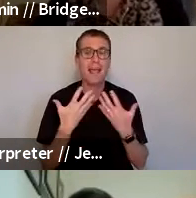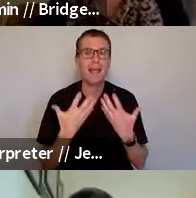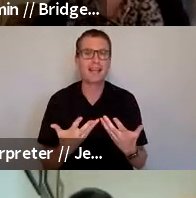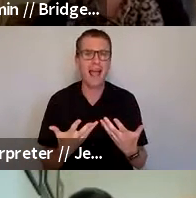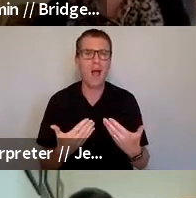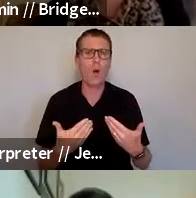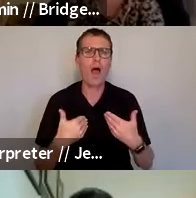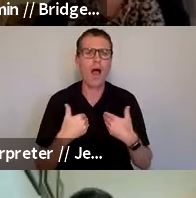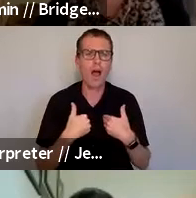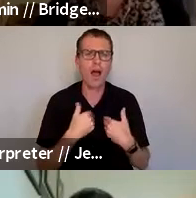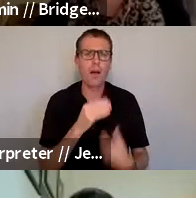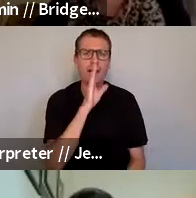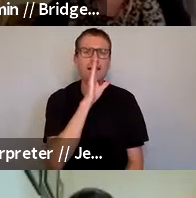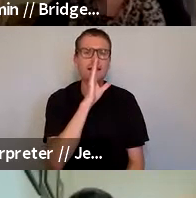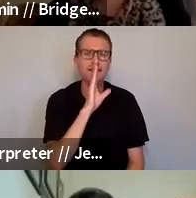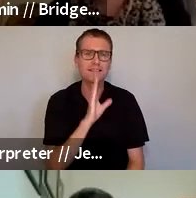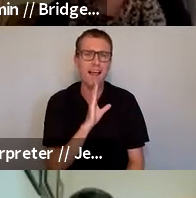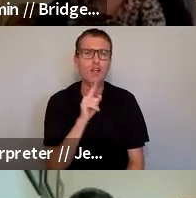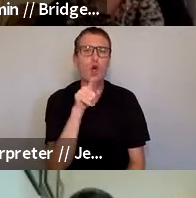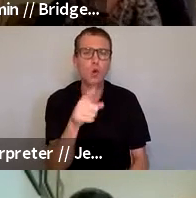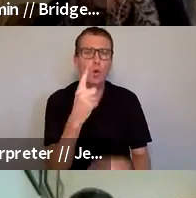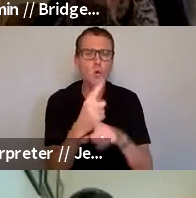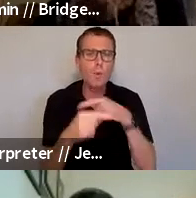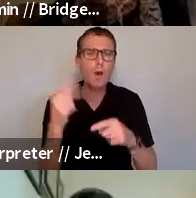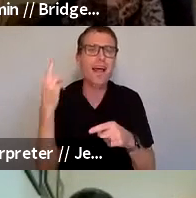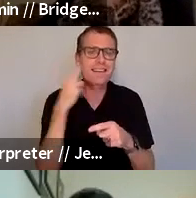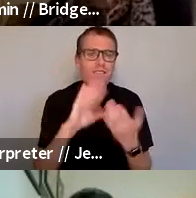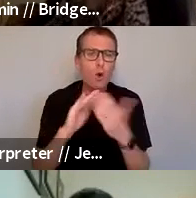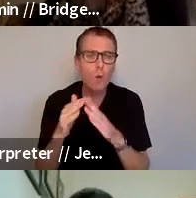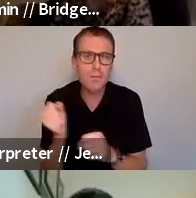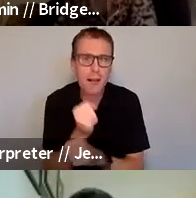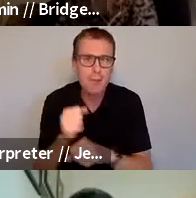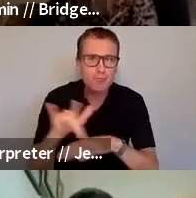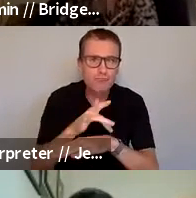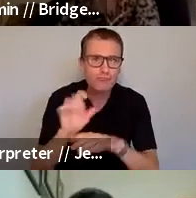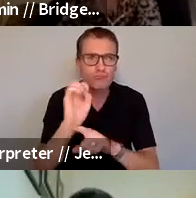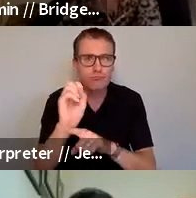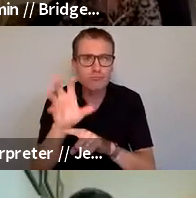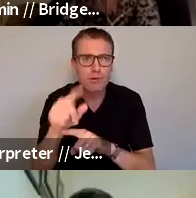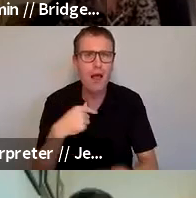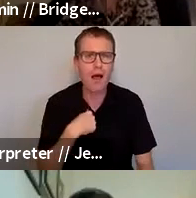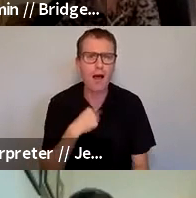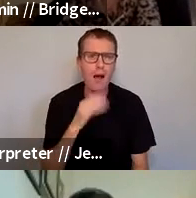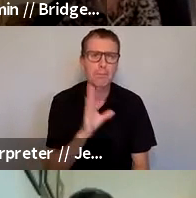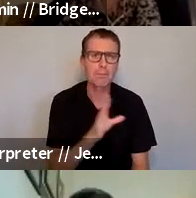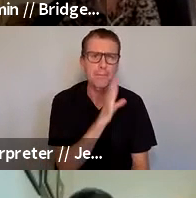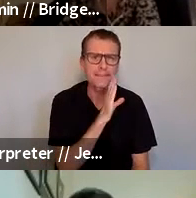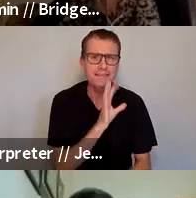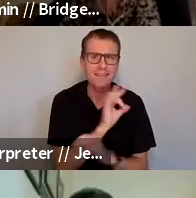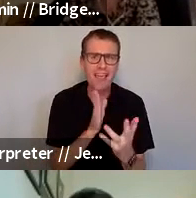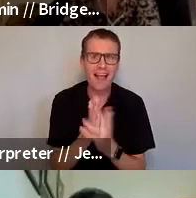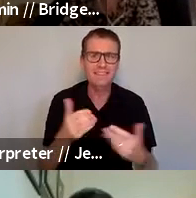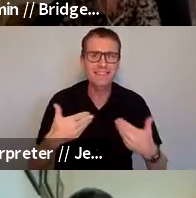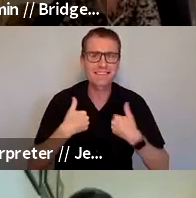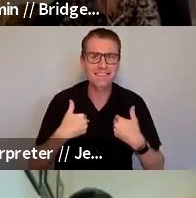not accessing the material that you were talking about. I would like to see the artworks that the deaf community is sharing with each